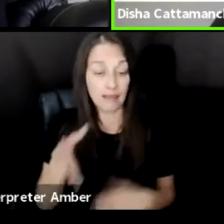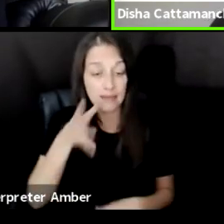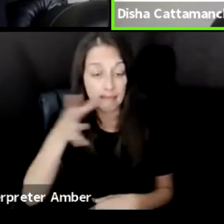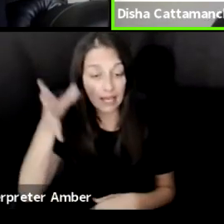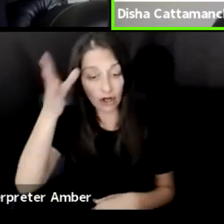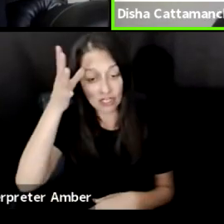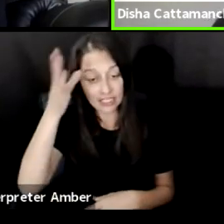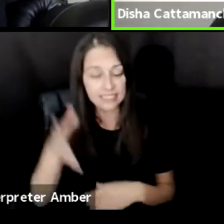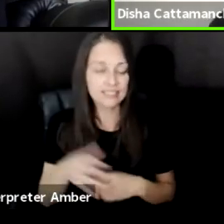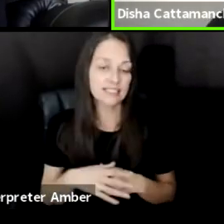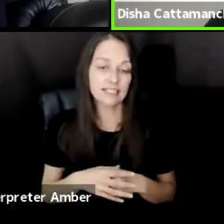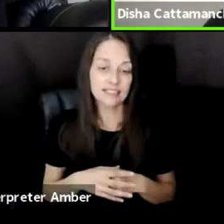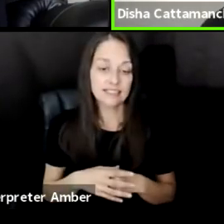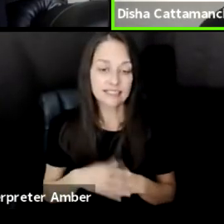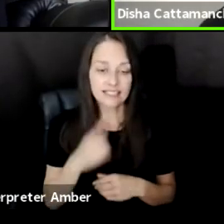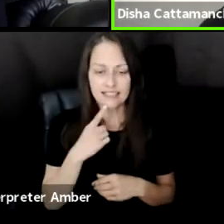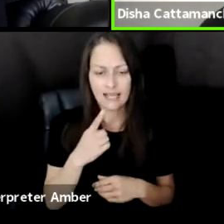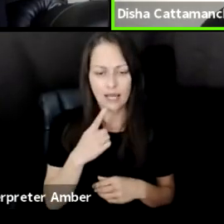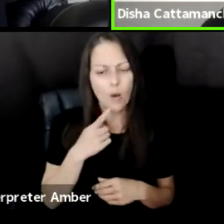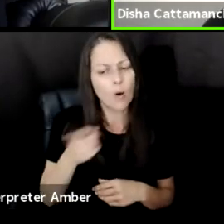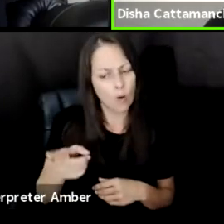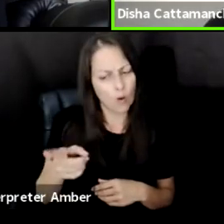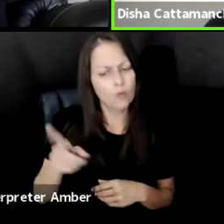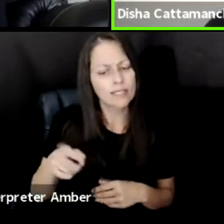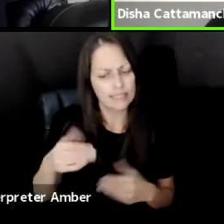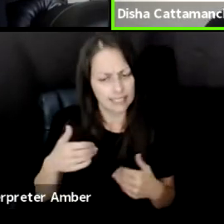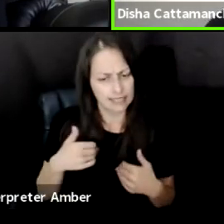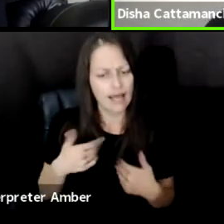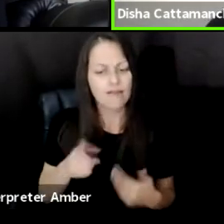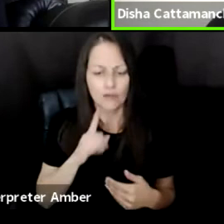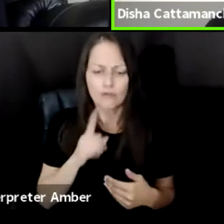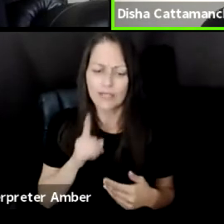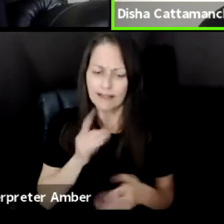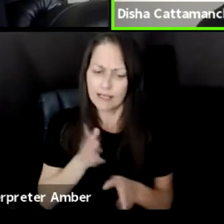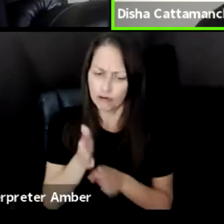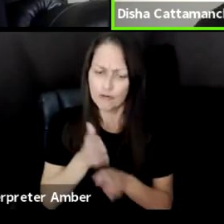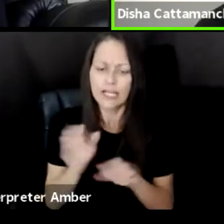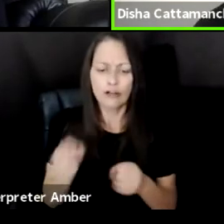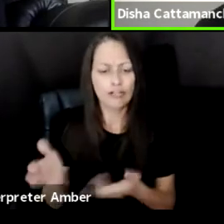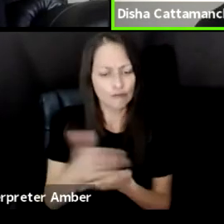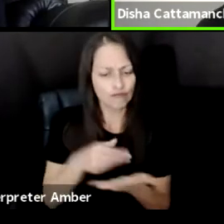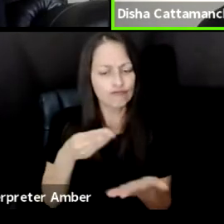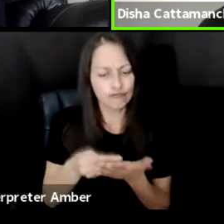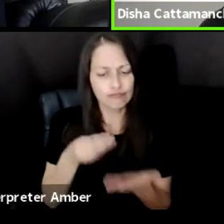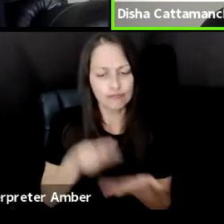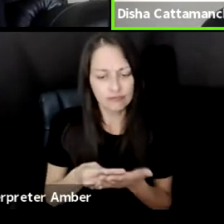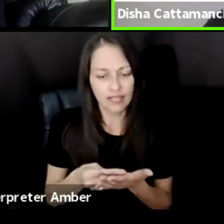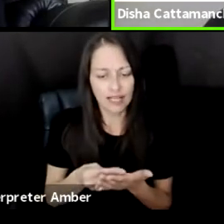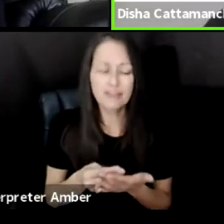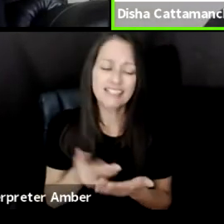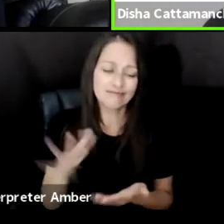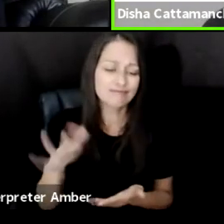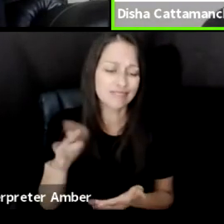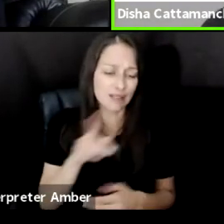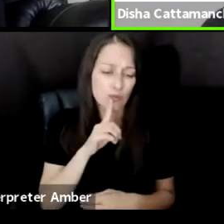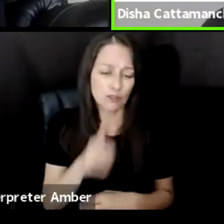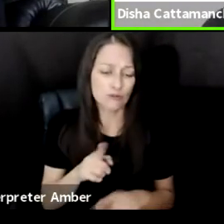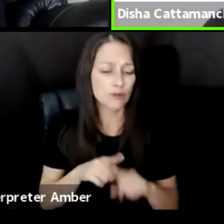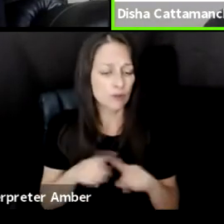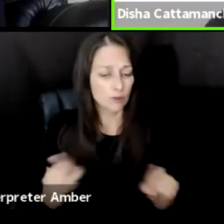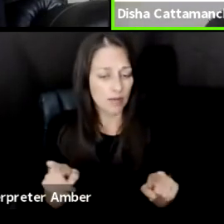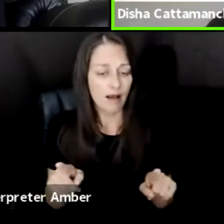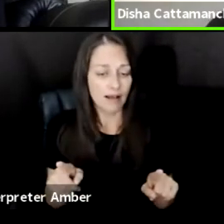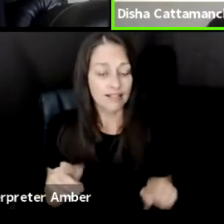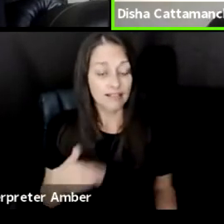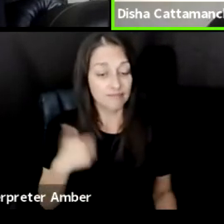to go into a lucrative business and things like that. And there is a sense of truth in that, but I think that young people